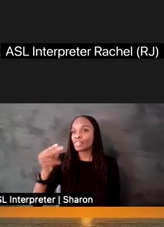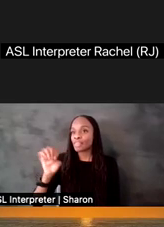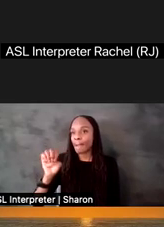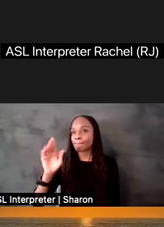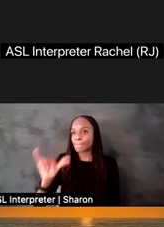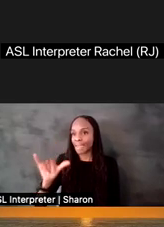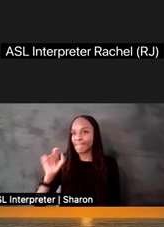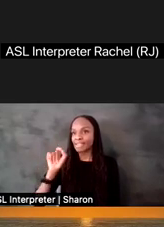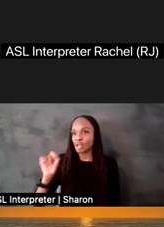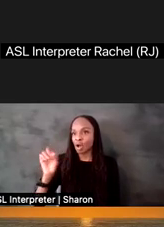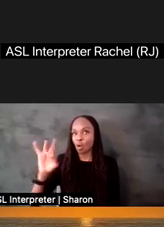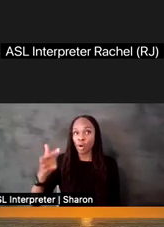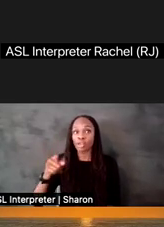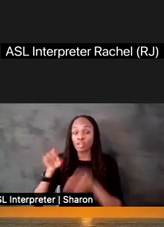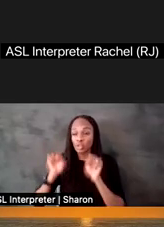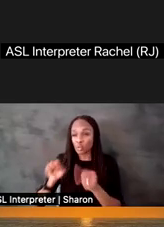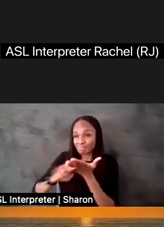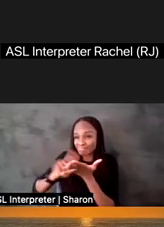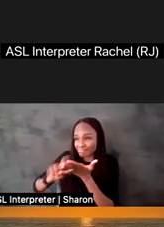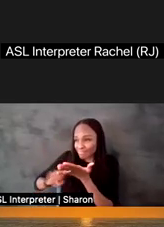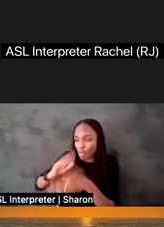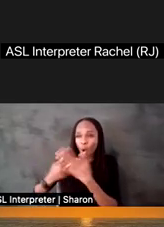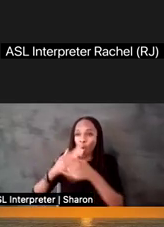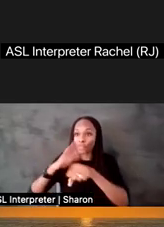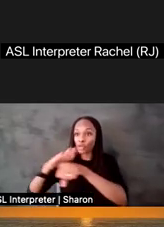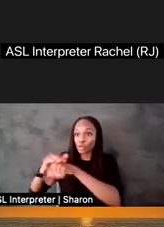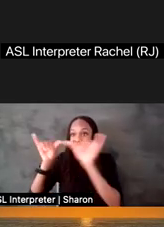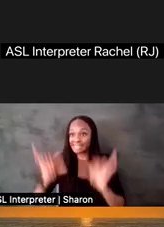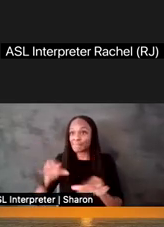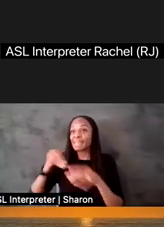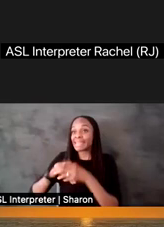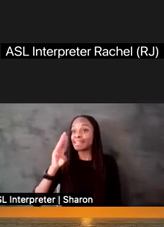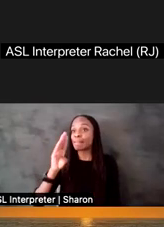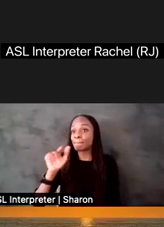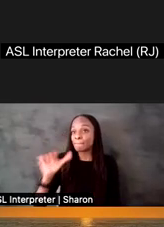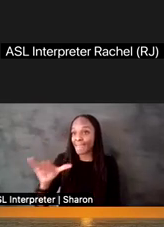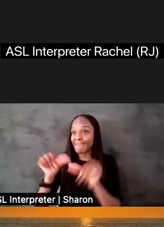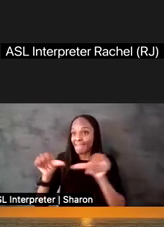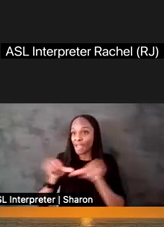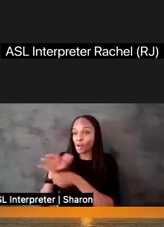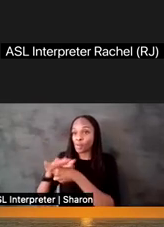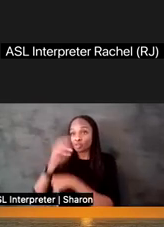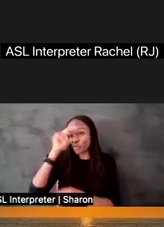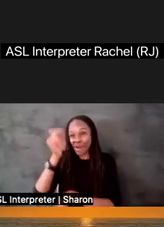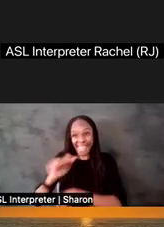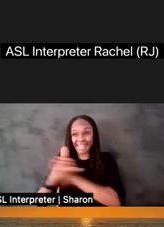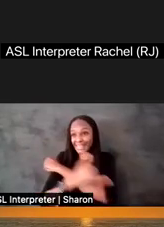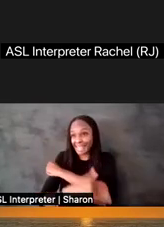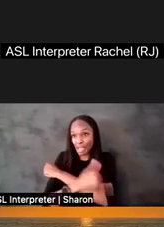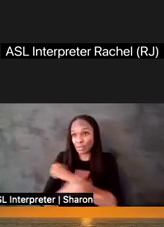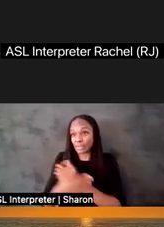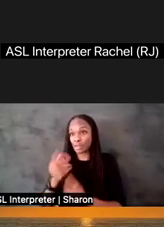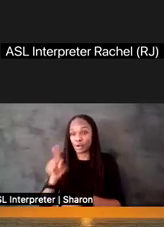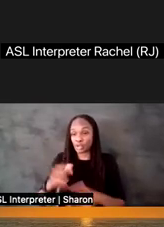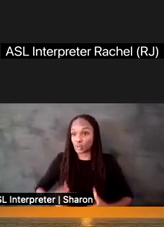can look up all the alert systems in the Bay Area region for any county that you may reside in within the